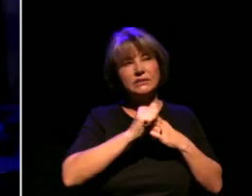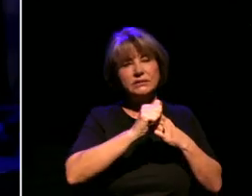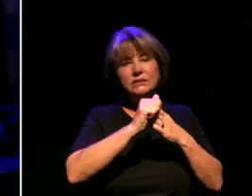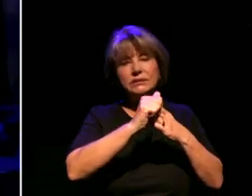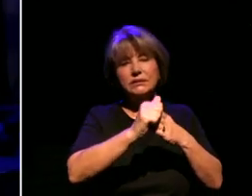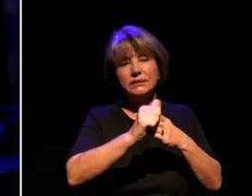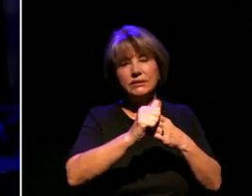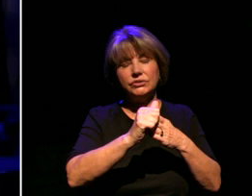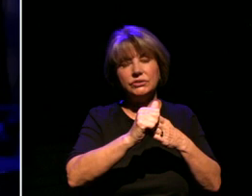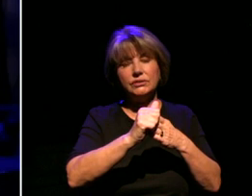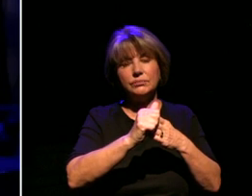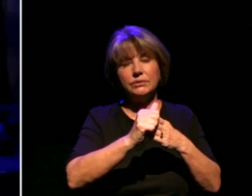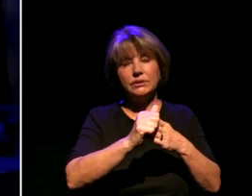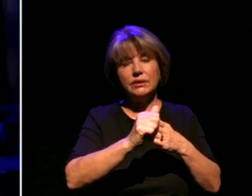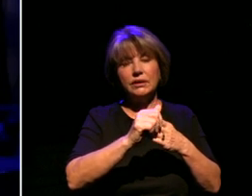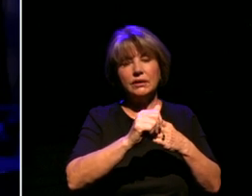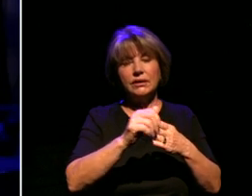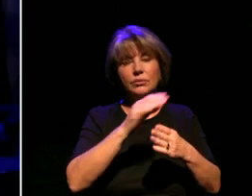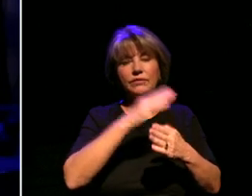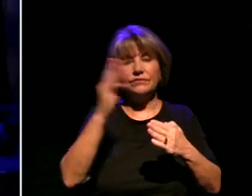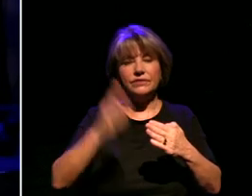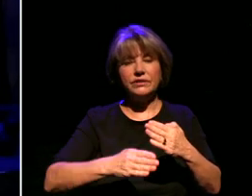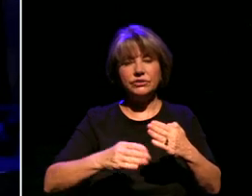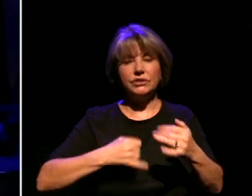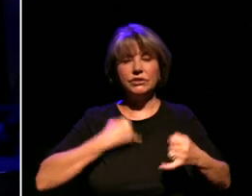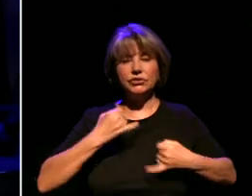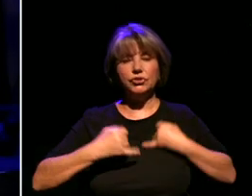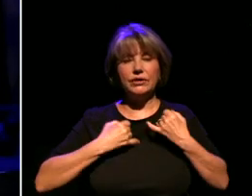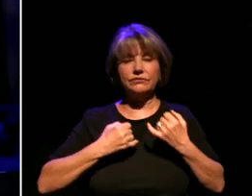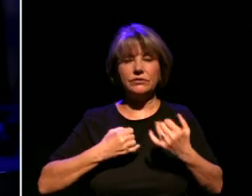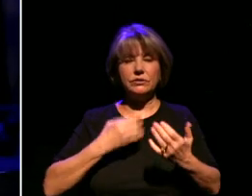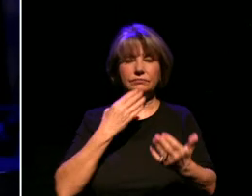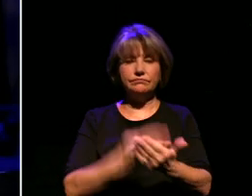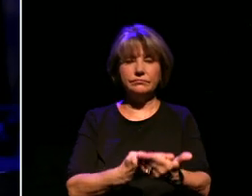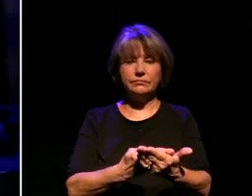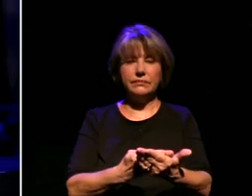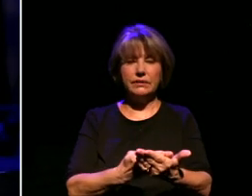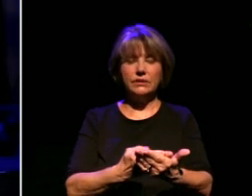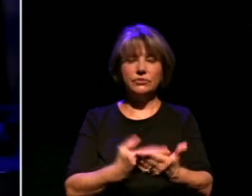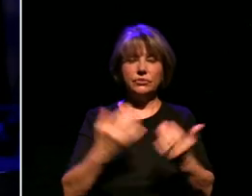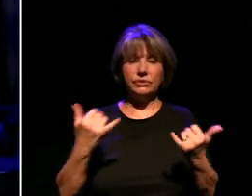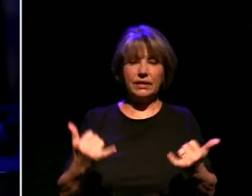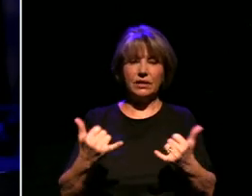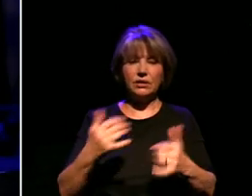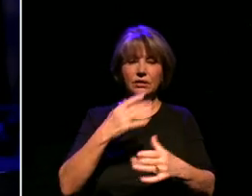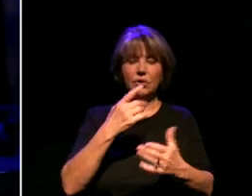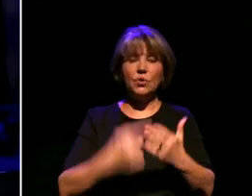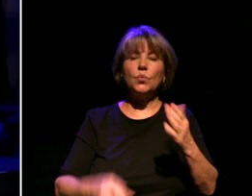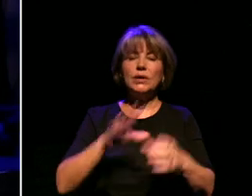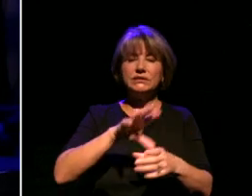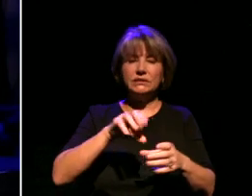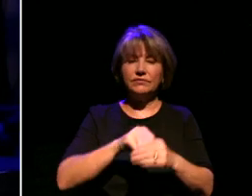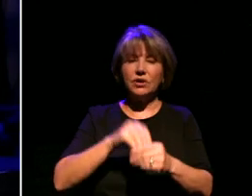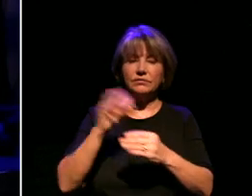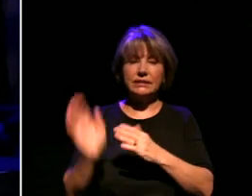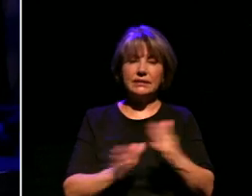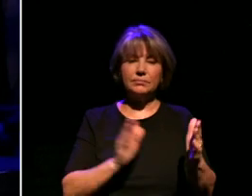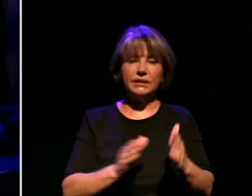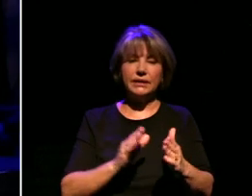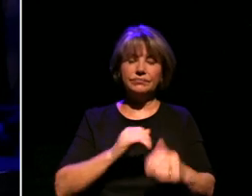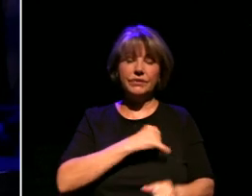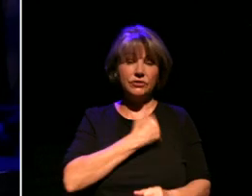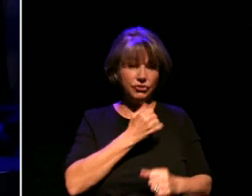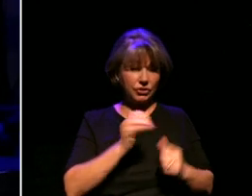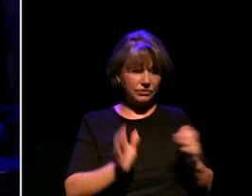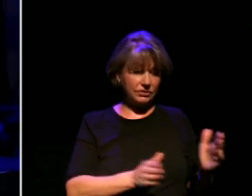joyful destination. So let's look at now the components of the plan, because there's components of Joseph's